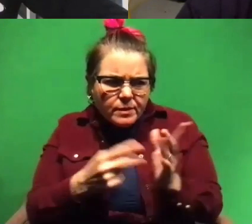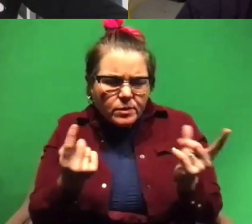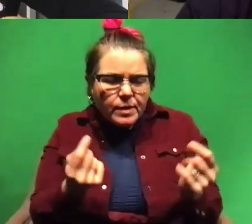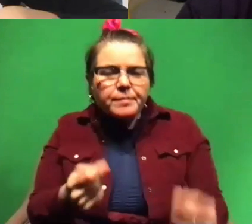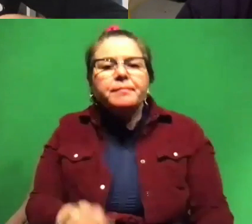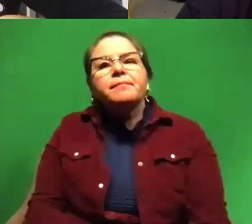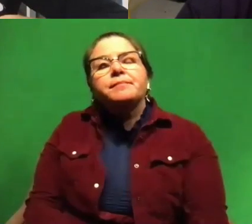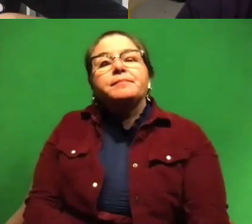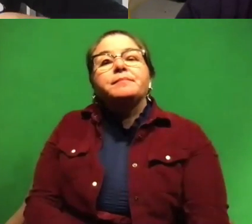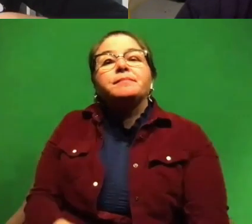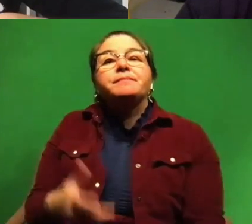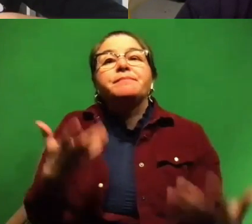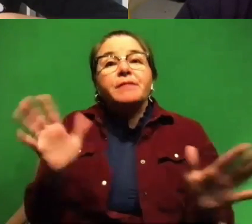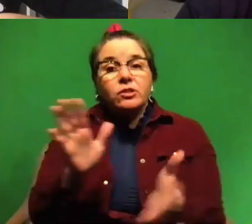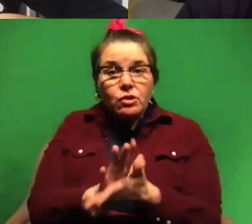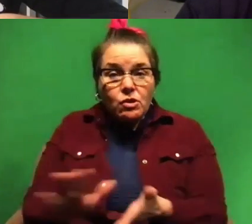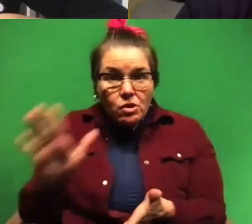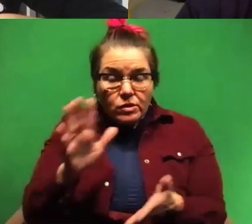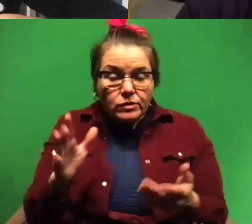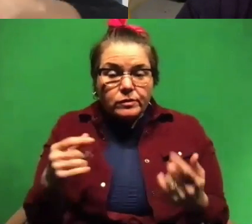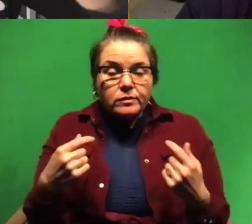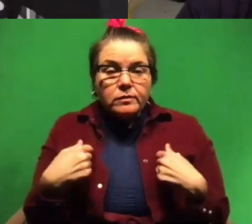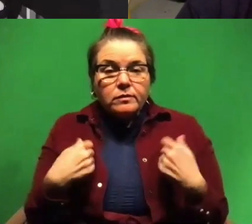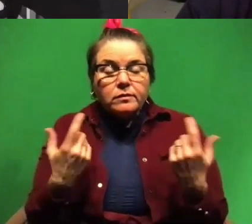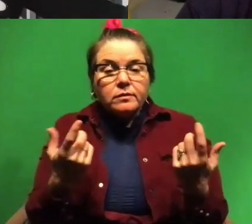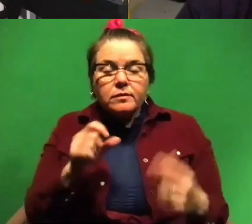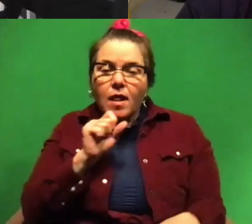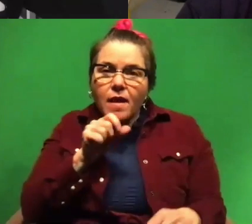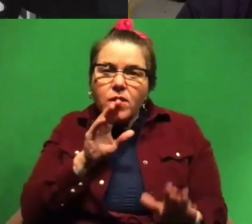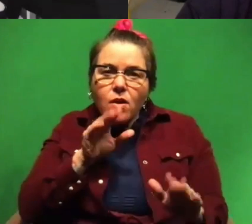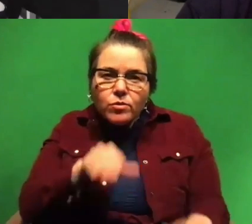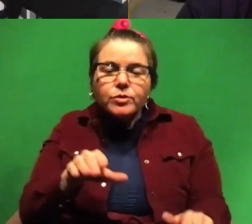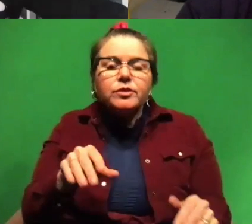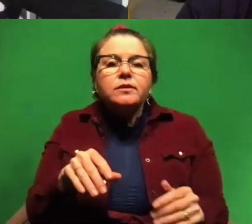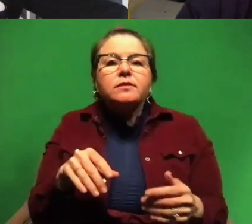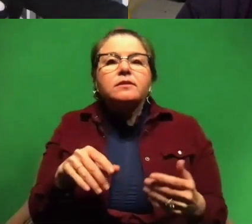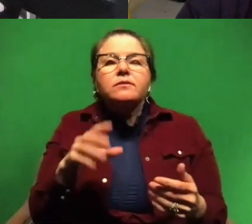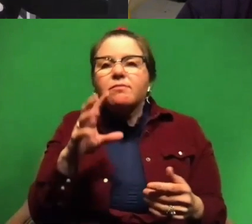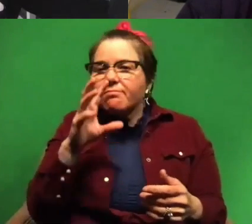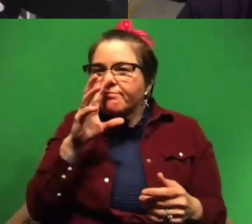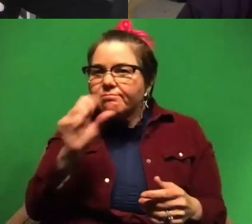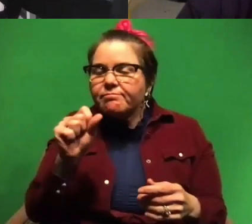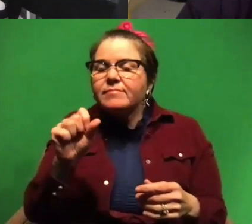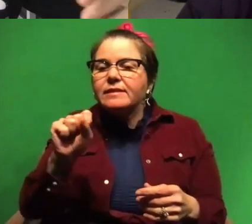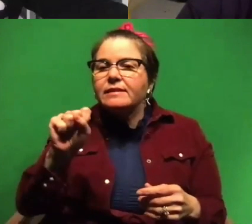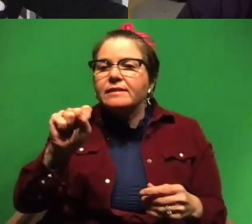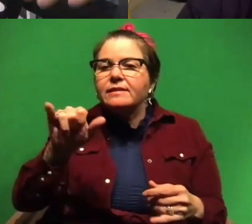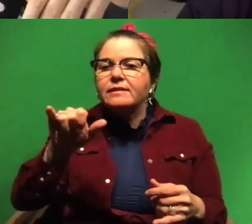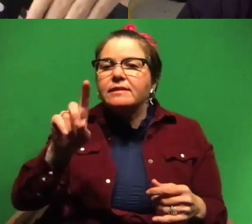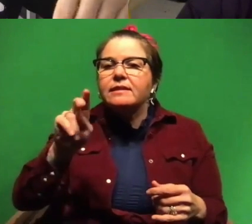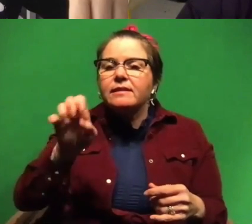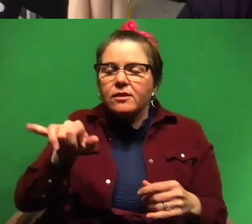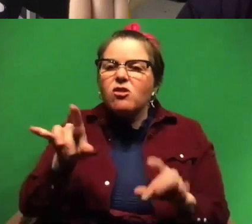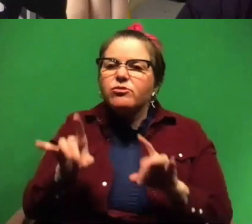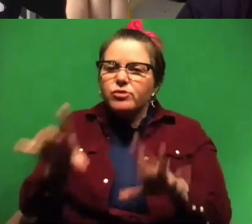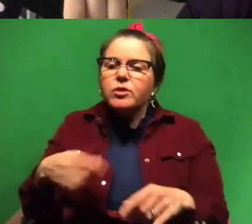then after college, I loved the ocean and I just was drawn to Sydney in general. So I moved